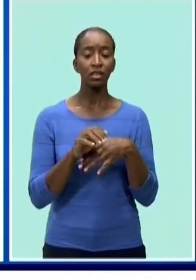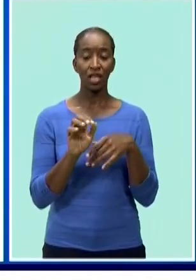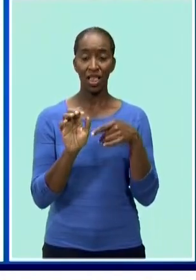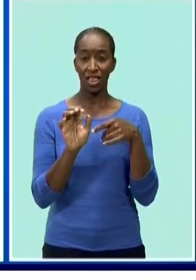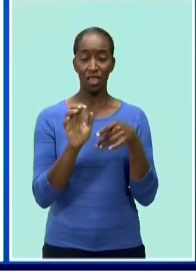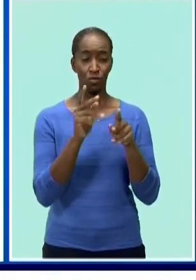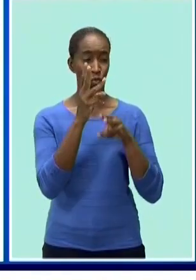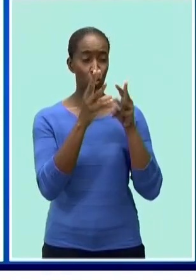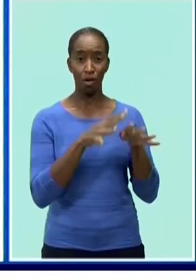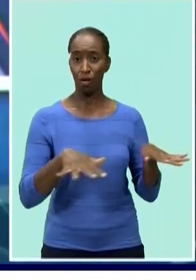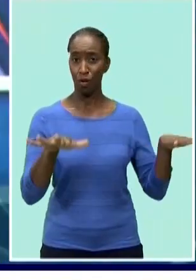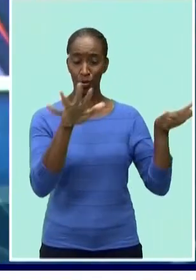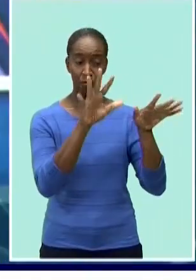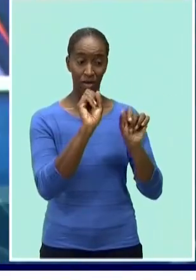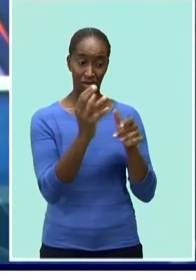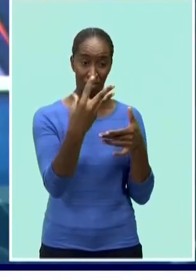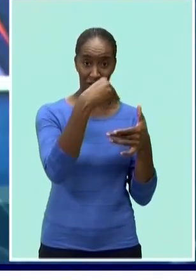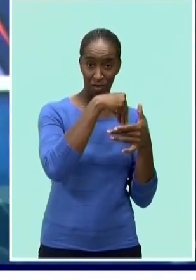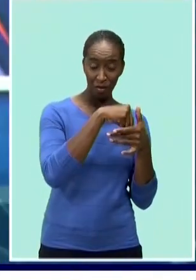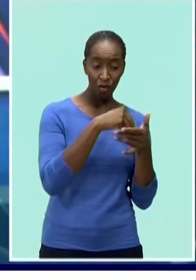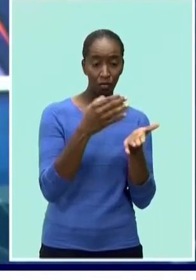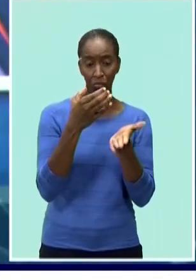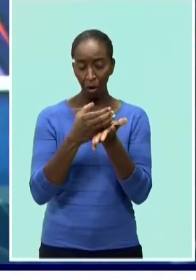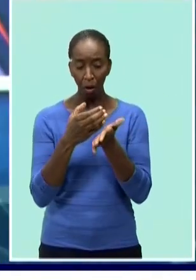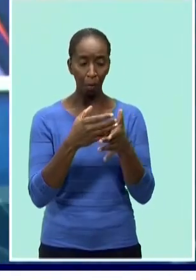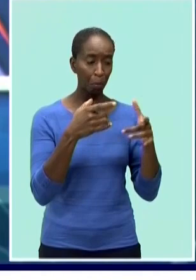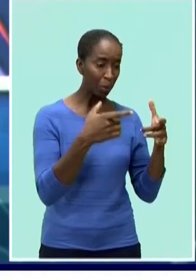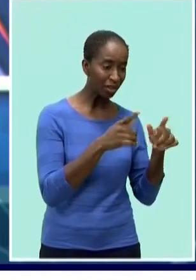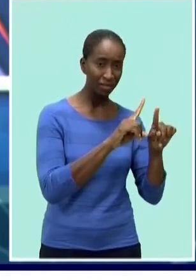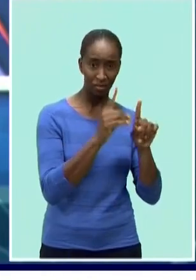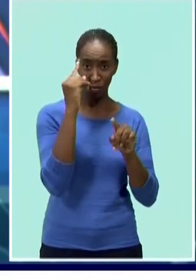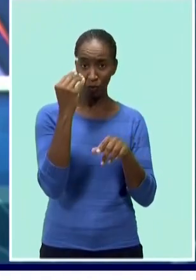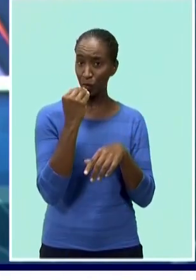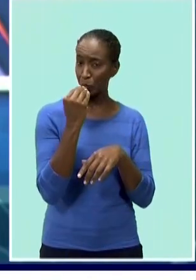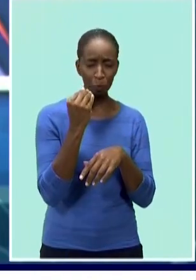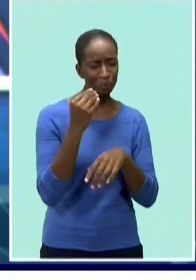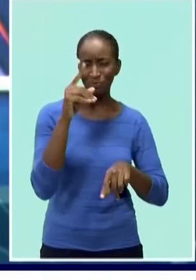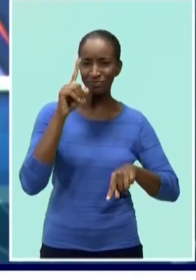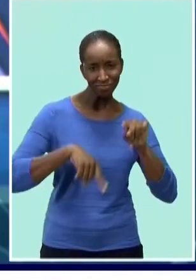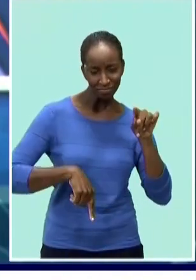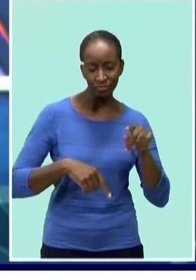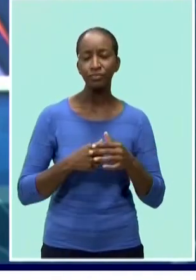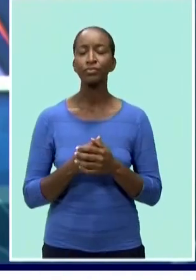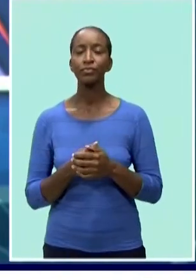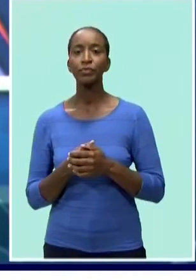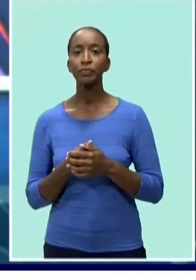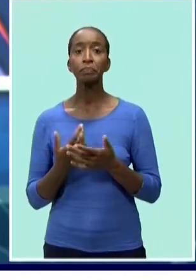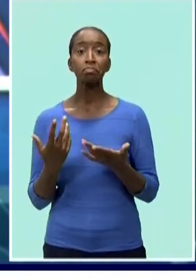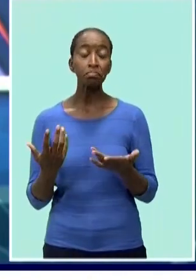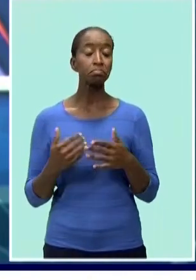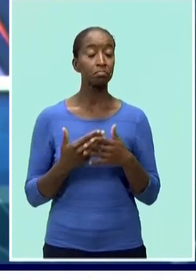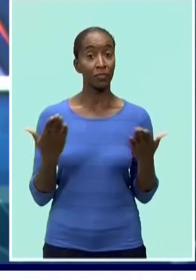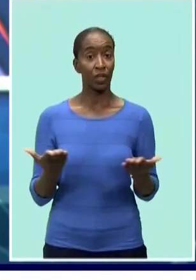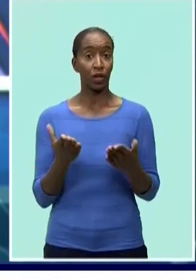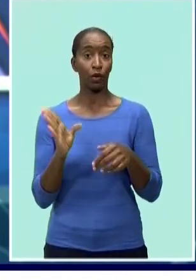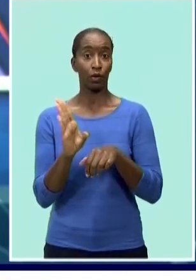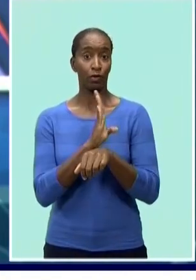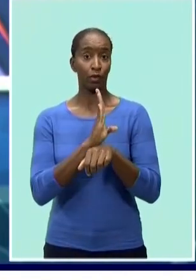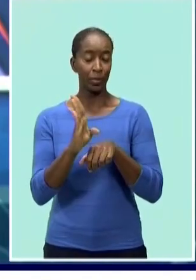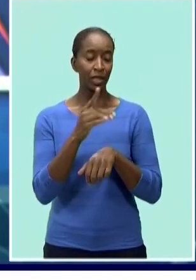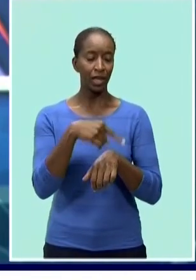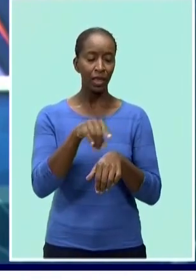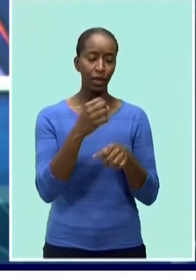worldwide. And Mr. Fakuri also suggests that some of the companies which manufacture alternatives don't necessarily have the consumer's